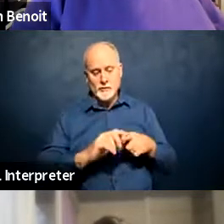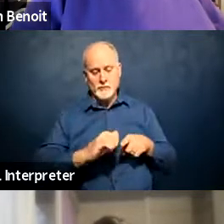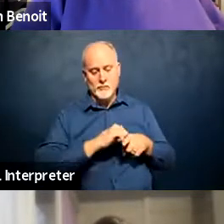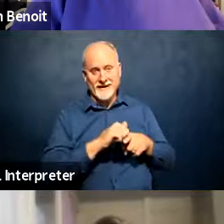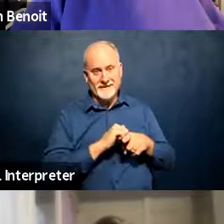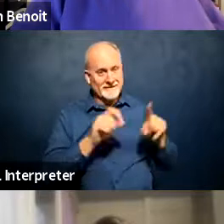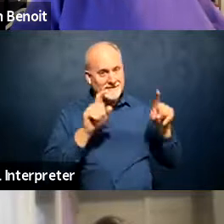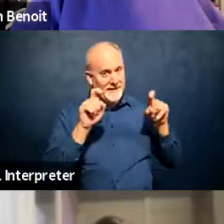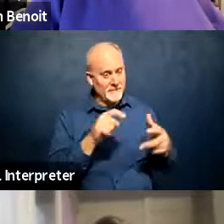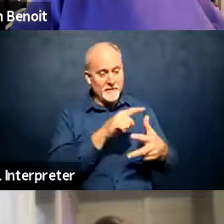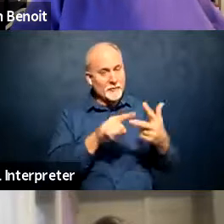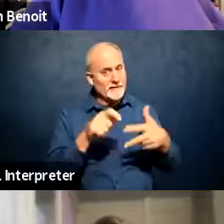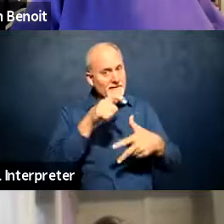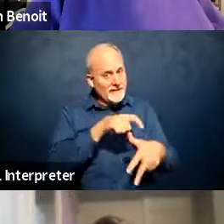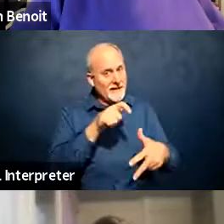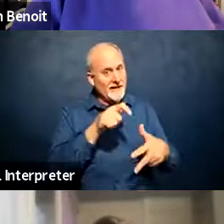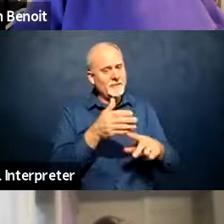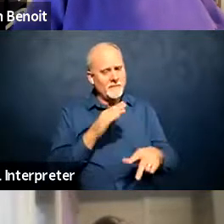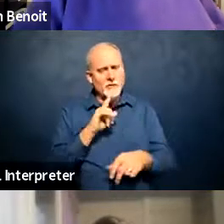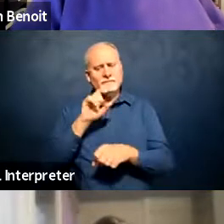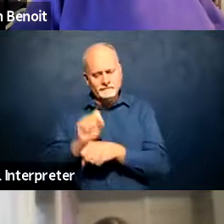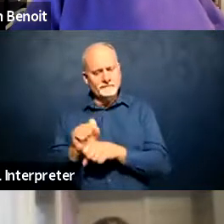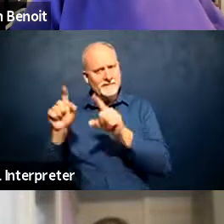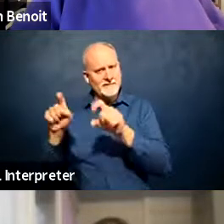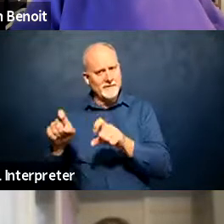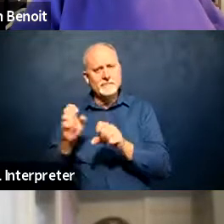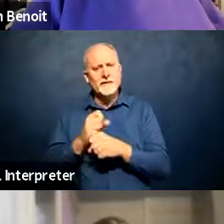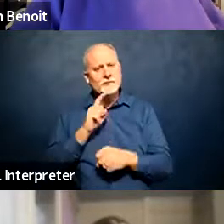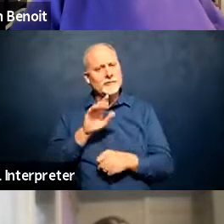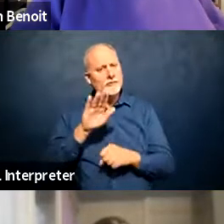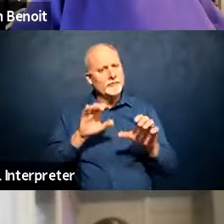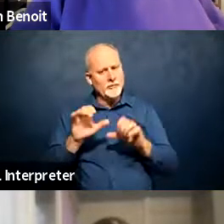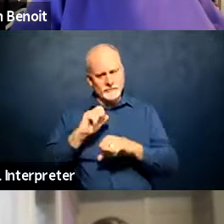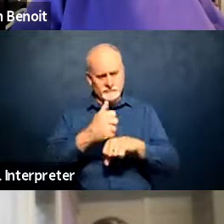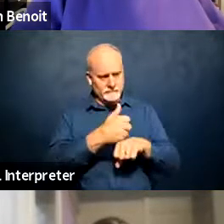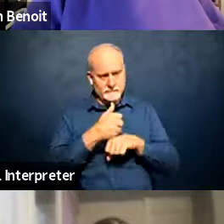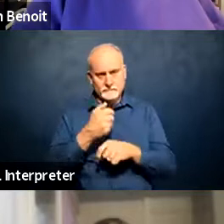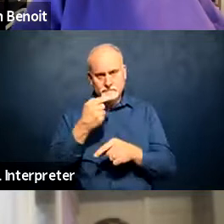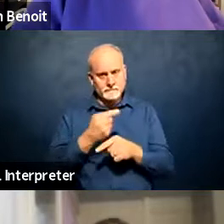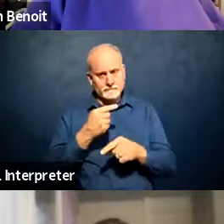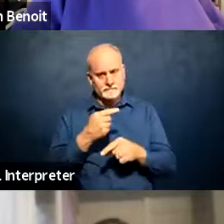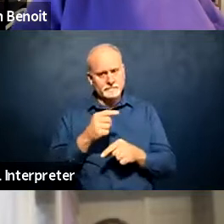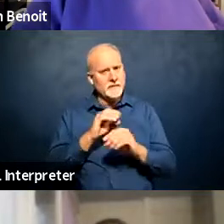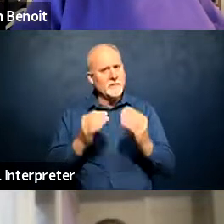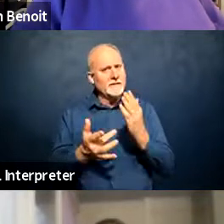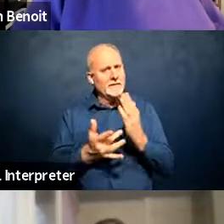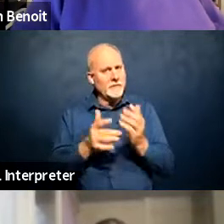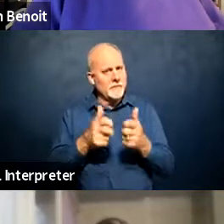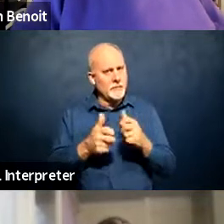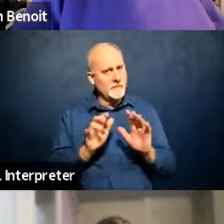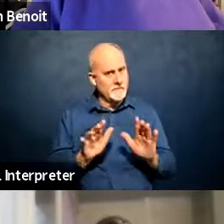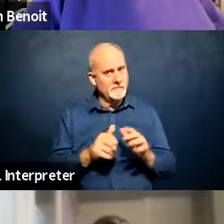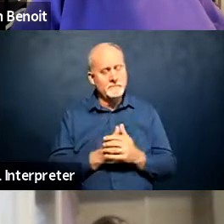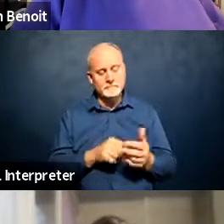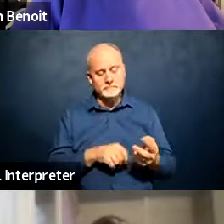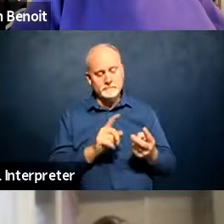exams 3 times before their actual exam to make sure that their computers are set up properly and they won't have technical difficulties. And the